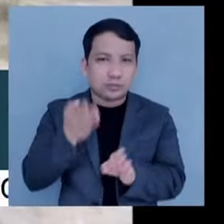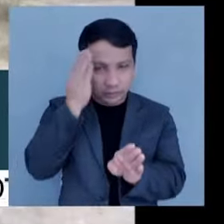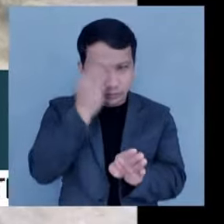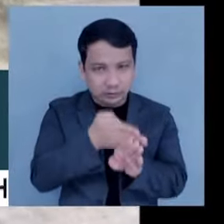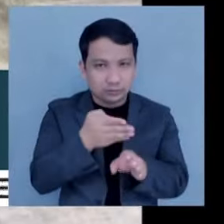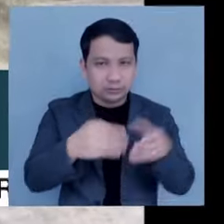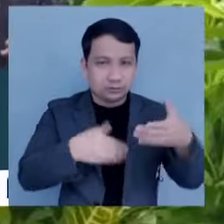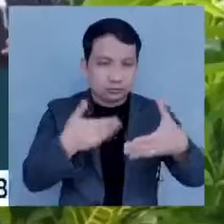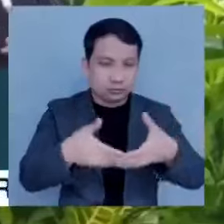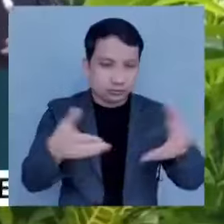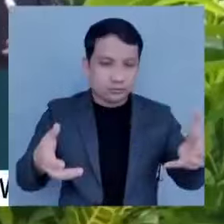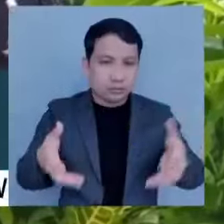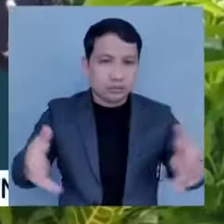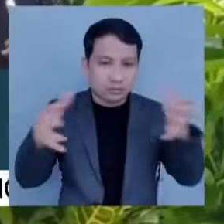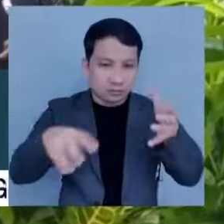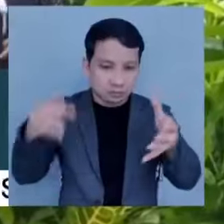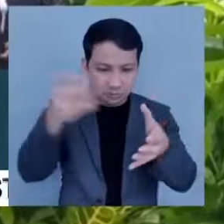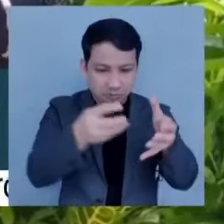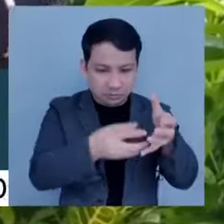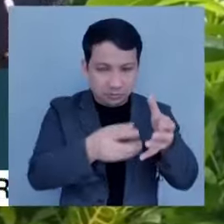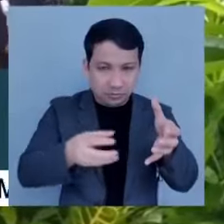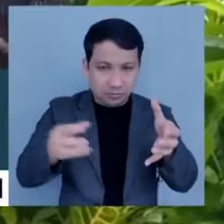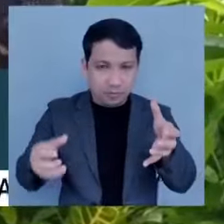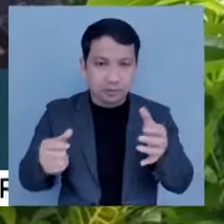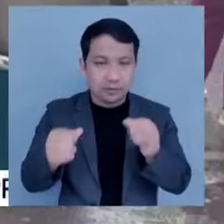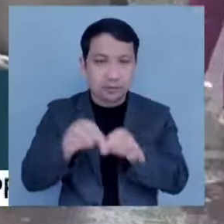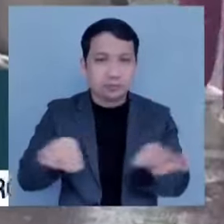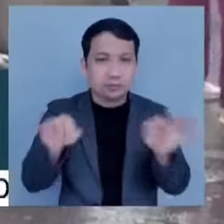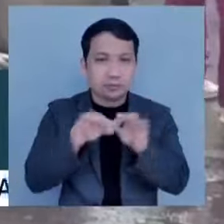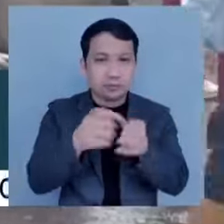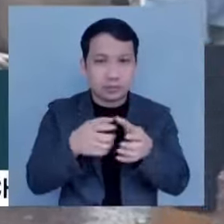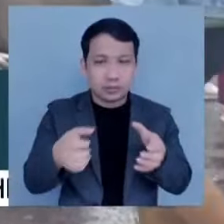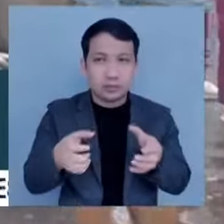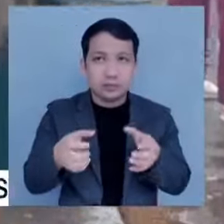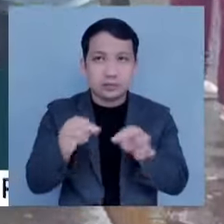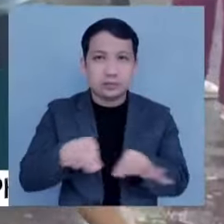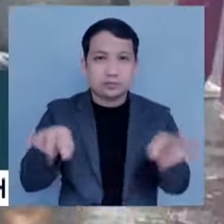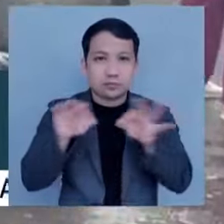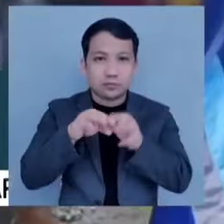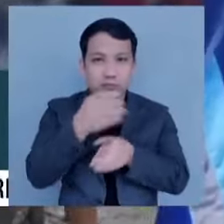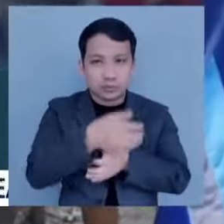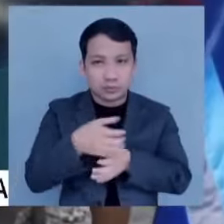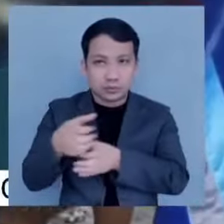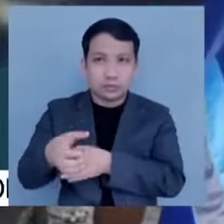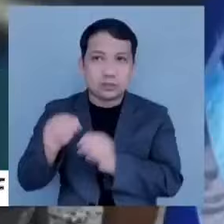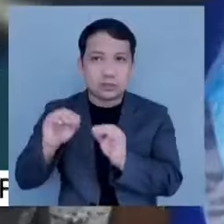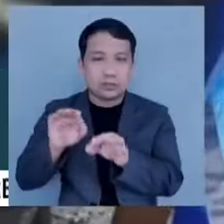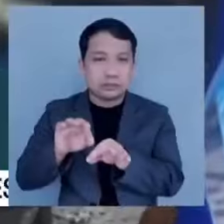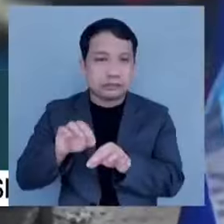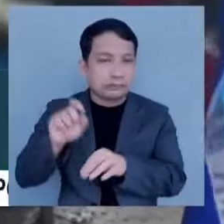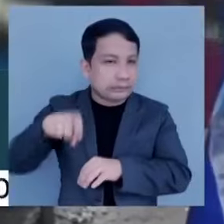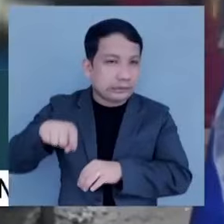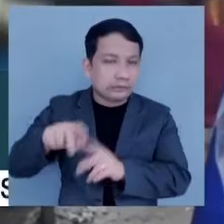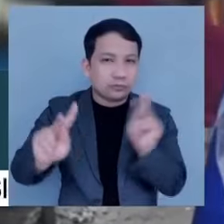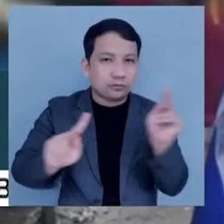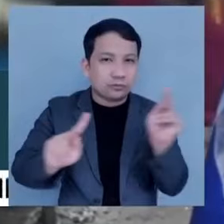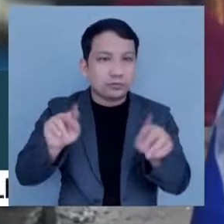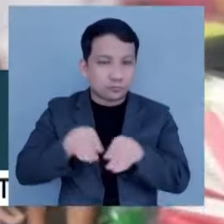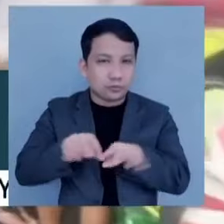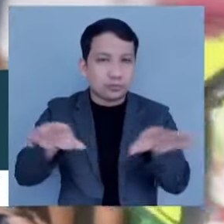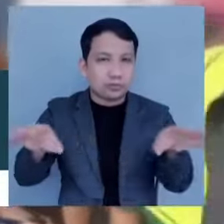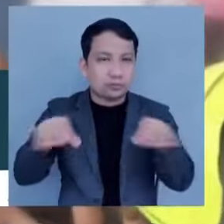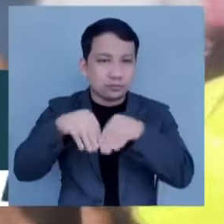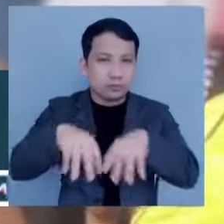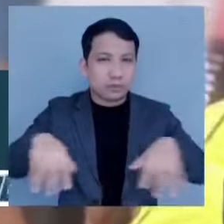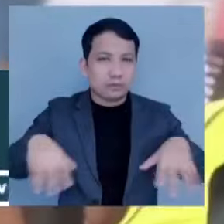the boxes up. What's automated is the repacking, not the stacking. So we really need more people on the ground, and we're happy that DOLE has